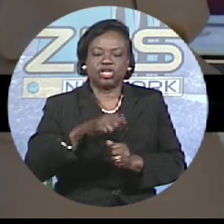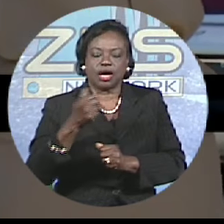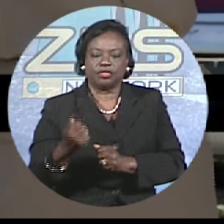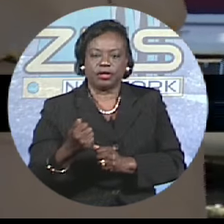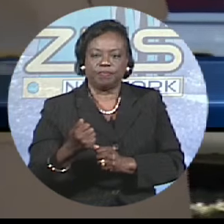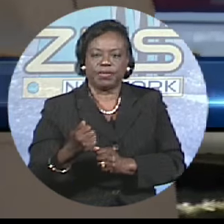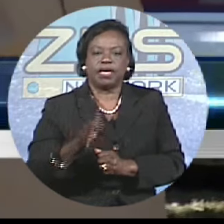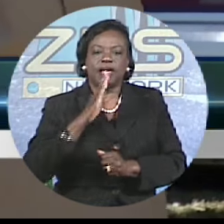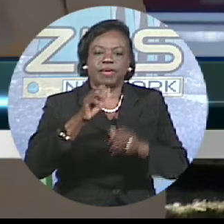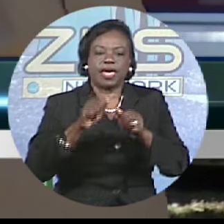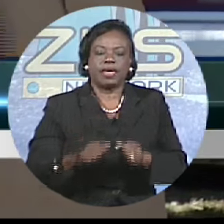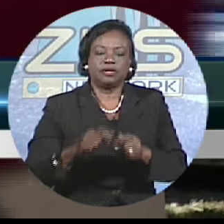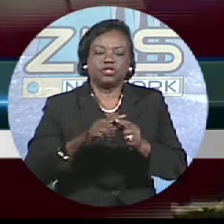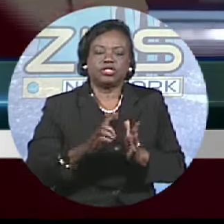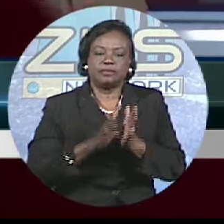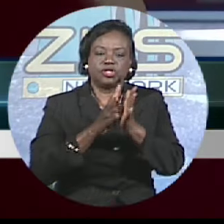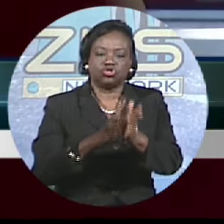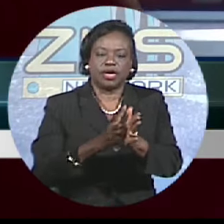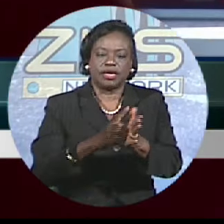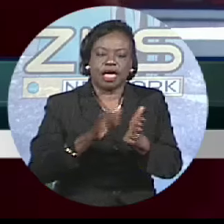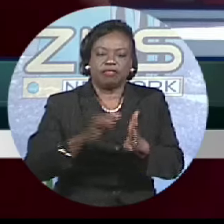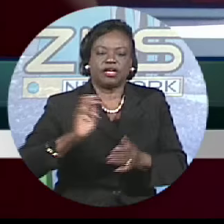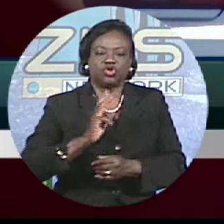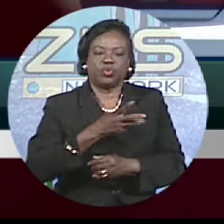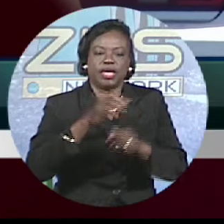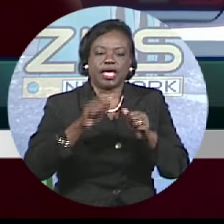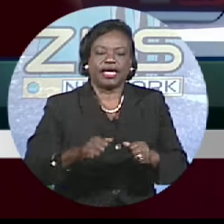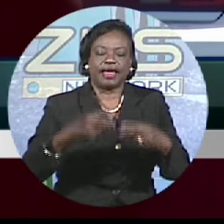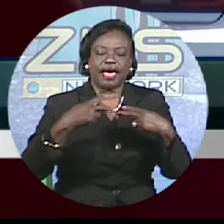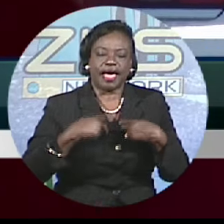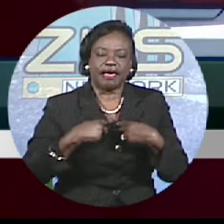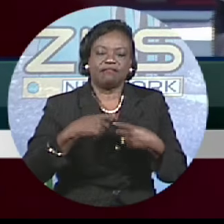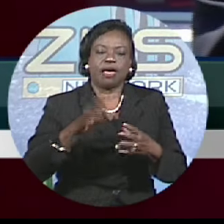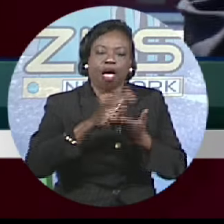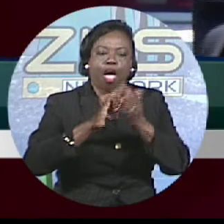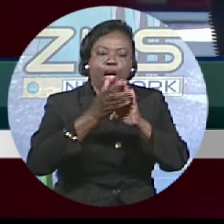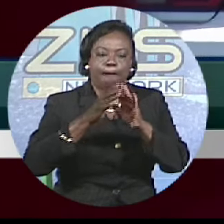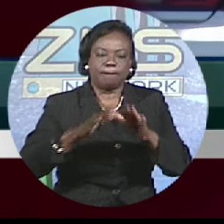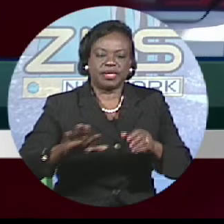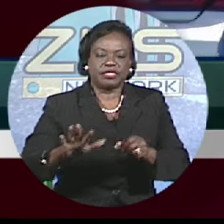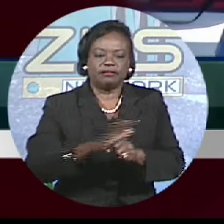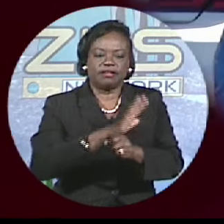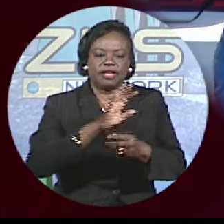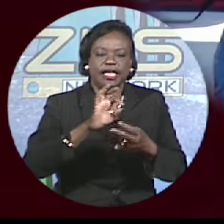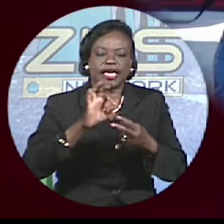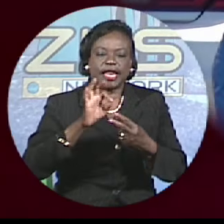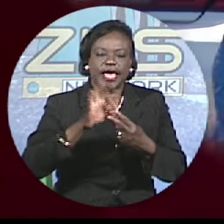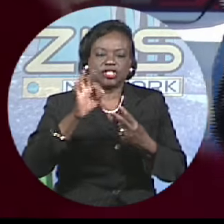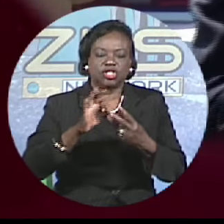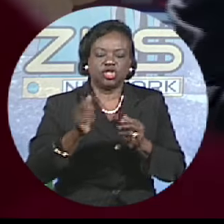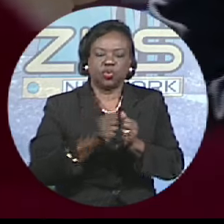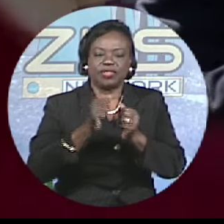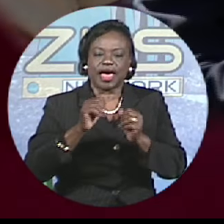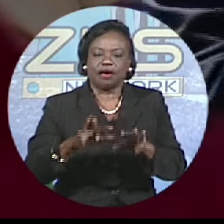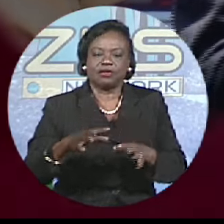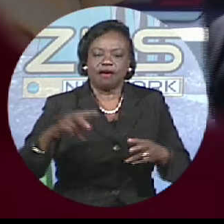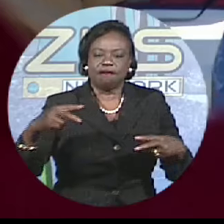to demonstrate that we can have elections as we've always had, peacefully, without violence, without